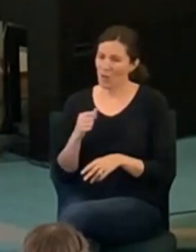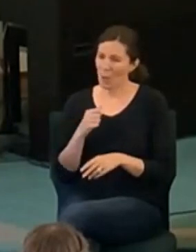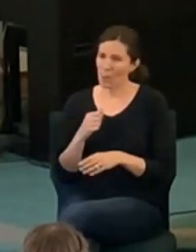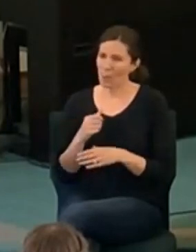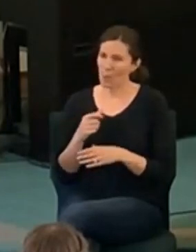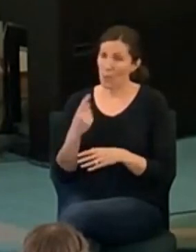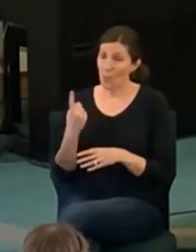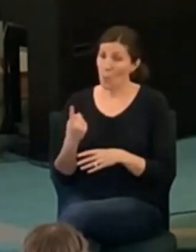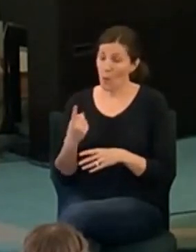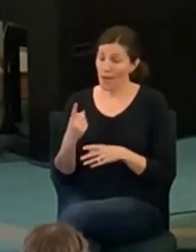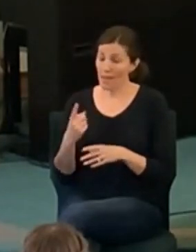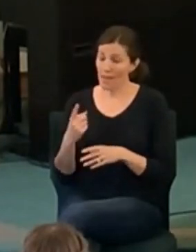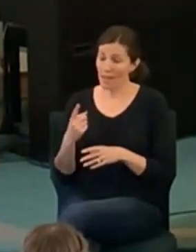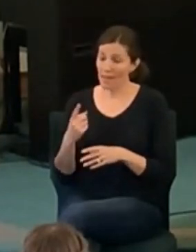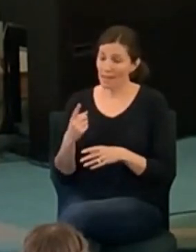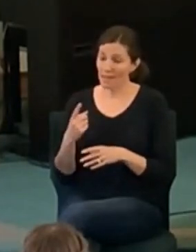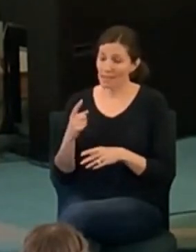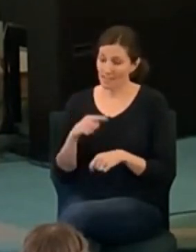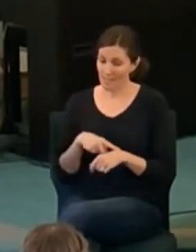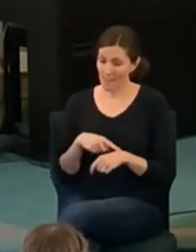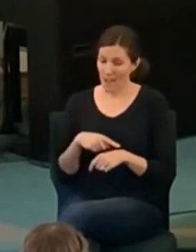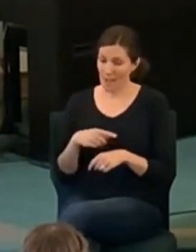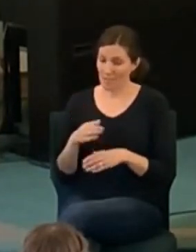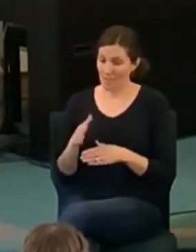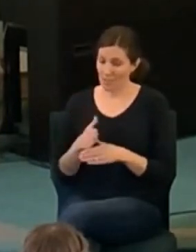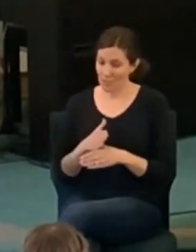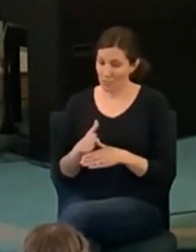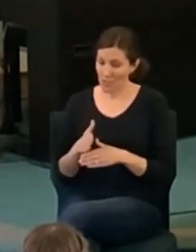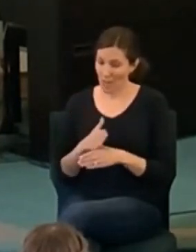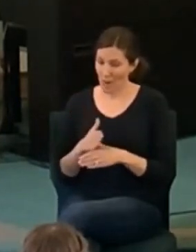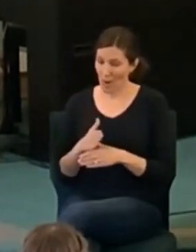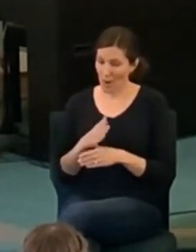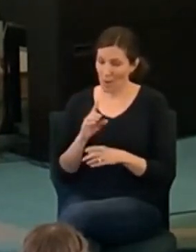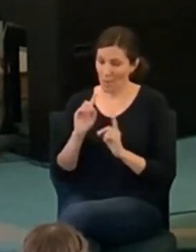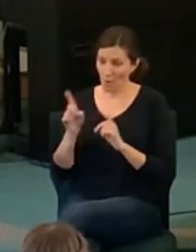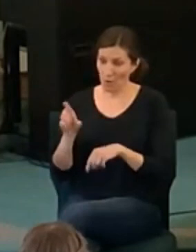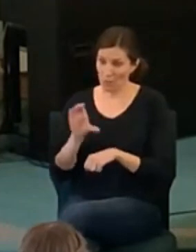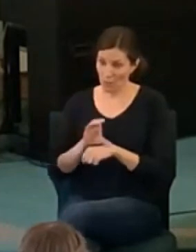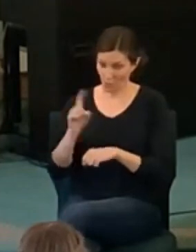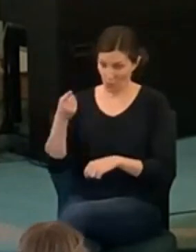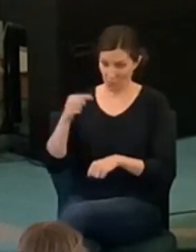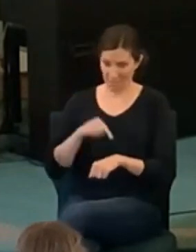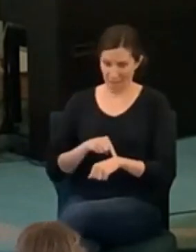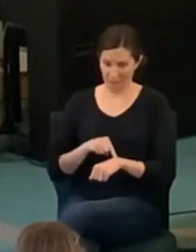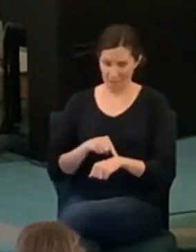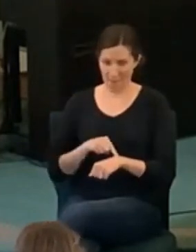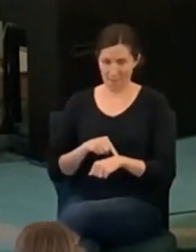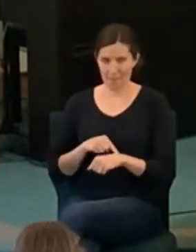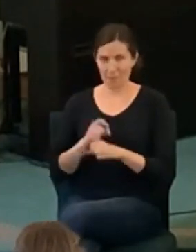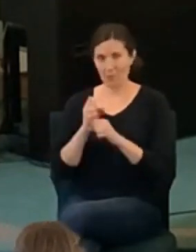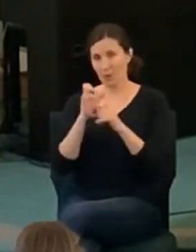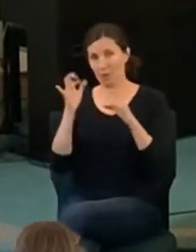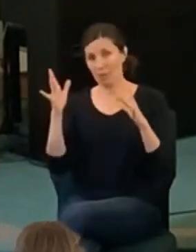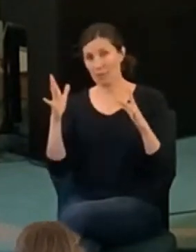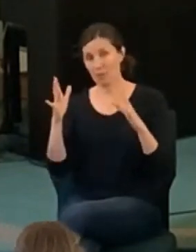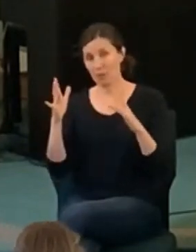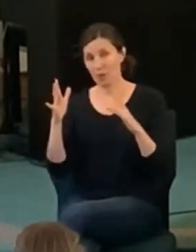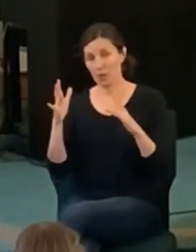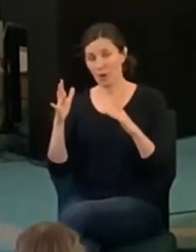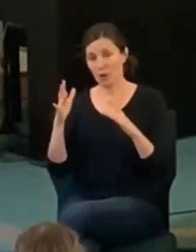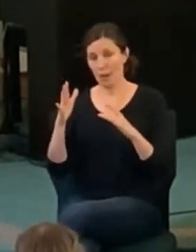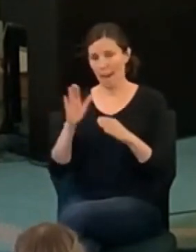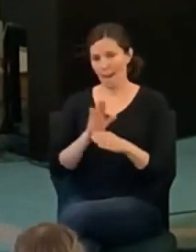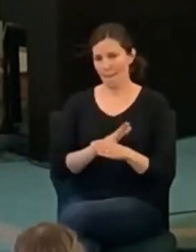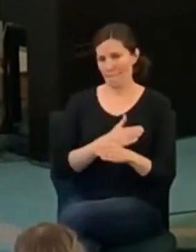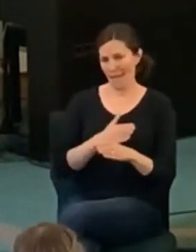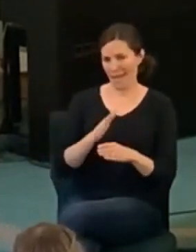friends that were believers, they started to share some scripture with him, encourage him, and invite him to